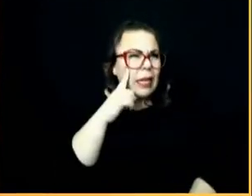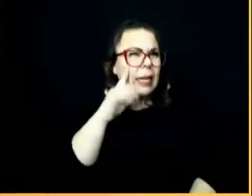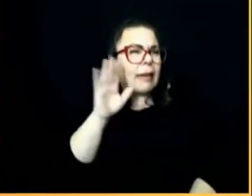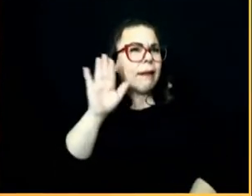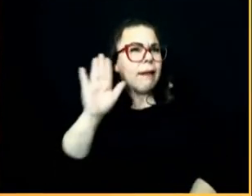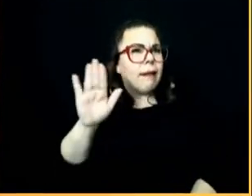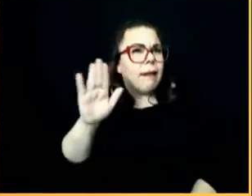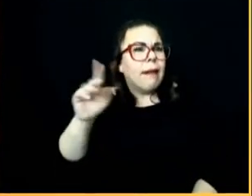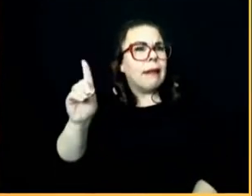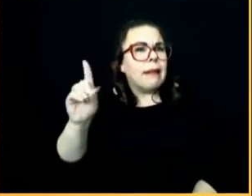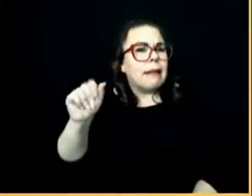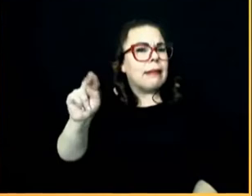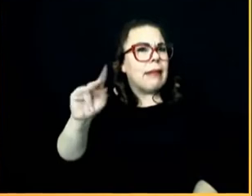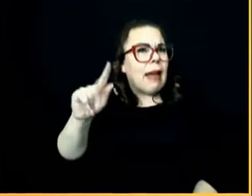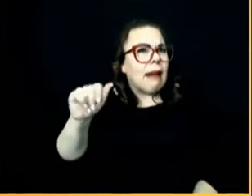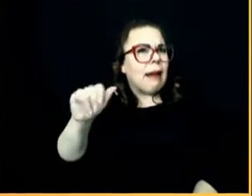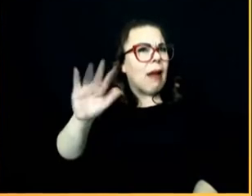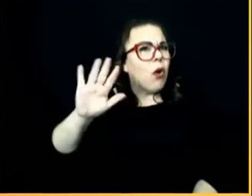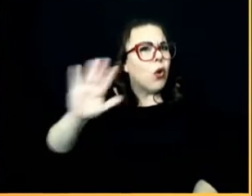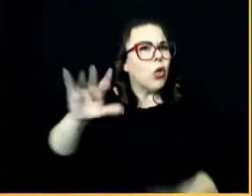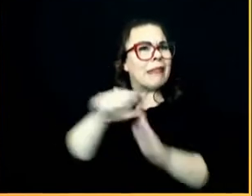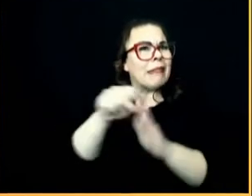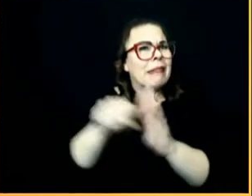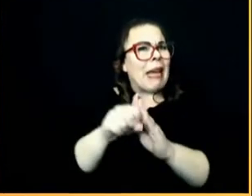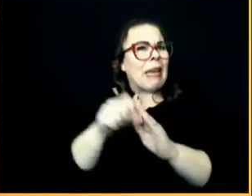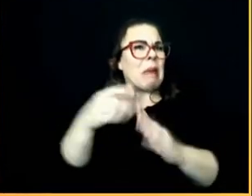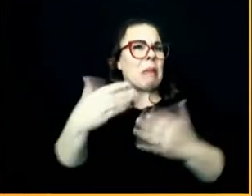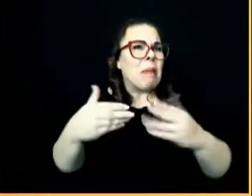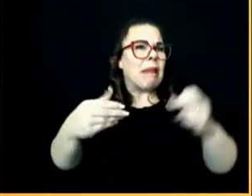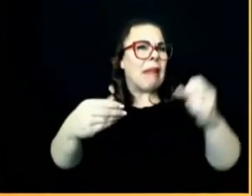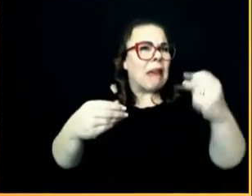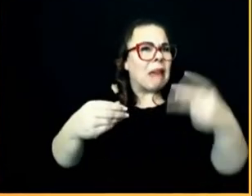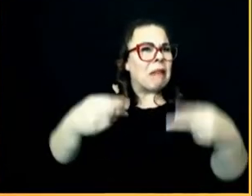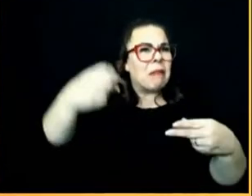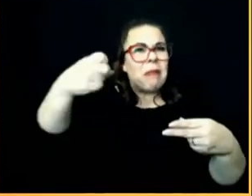blue, to be responsive to trans people